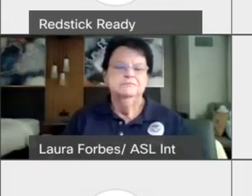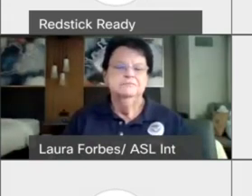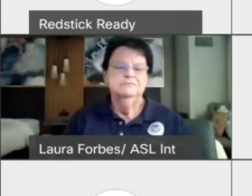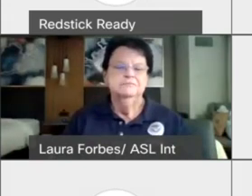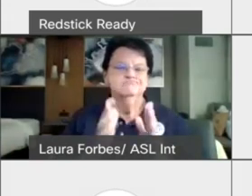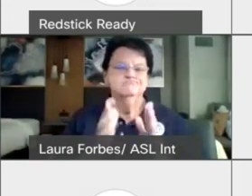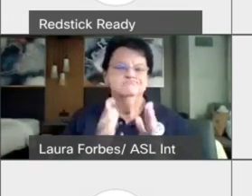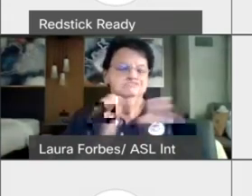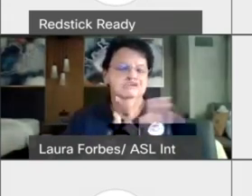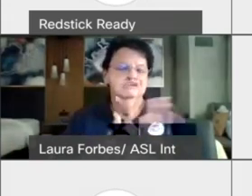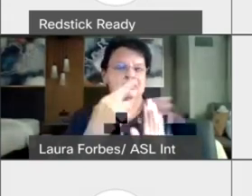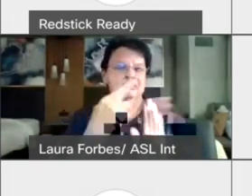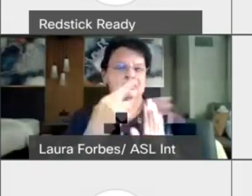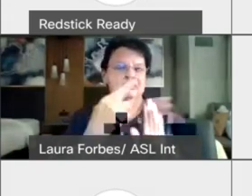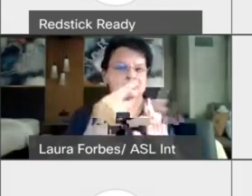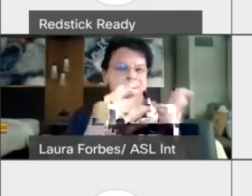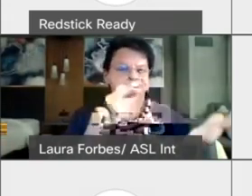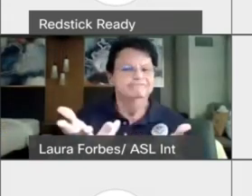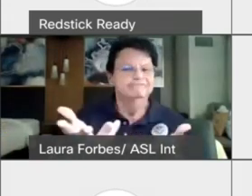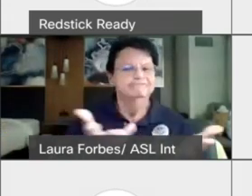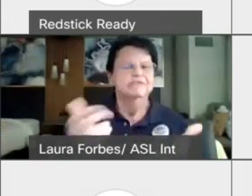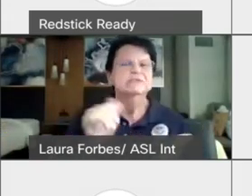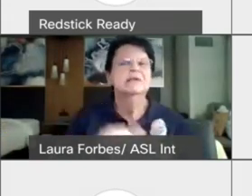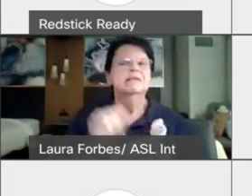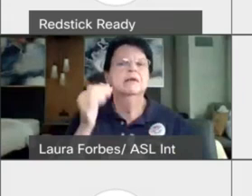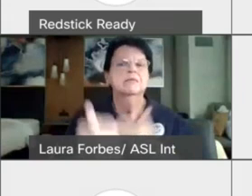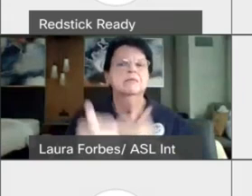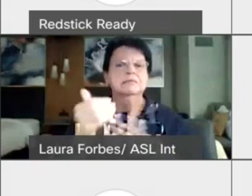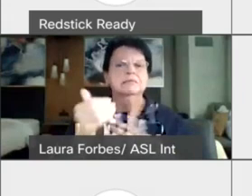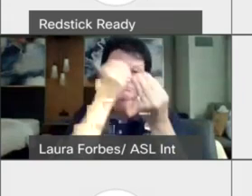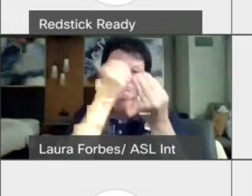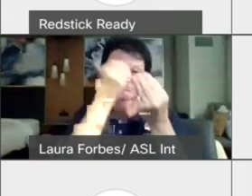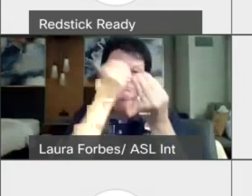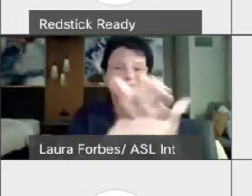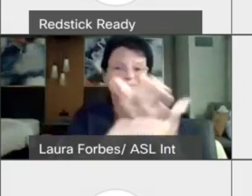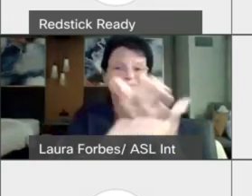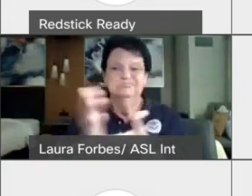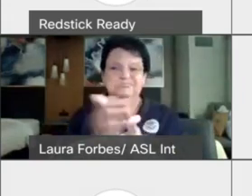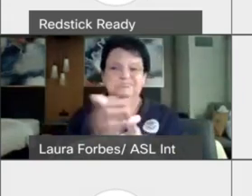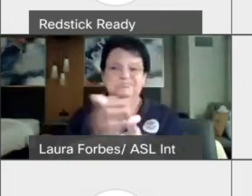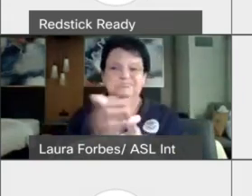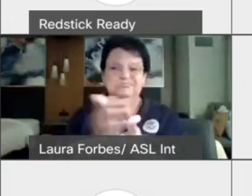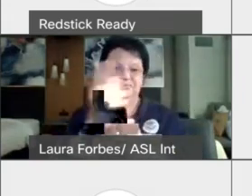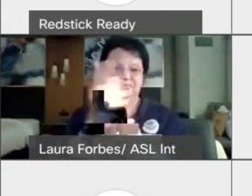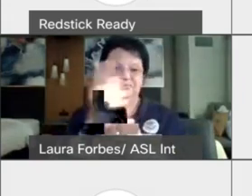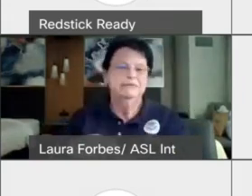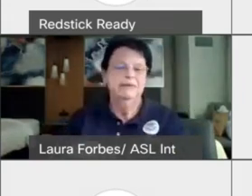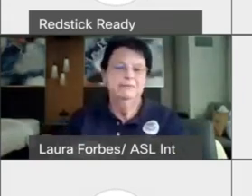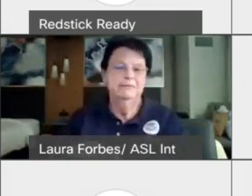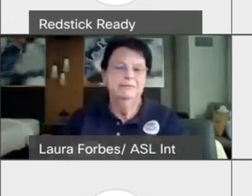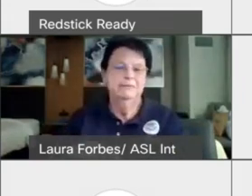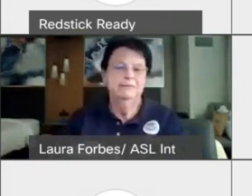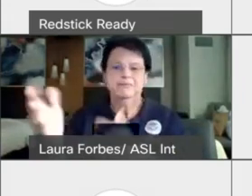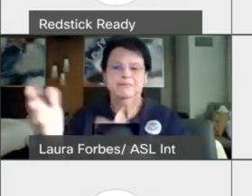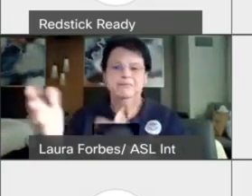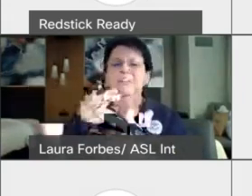help facilitate this process to make sure that information is provided timely and that any programs that the federal government